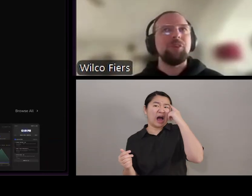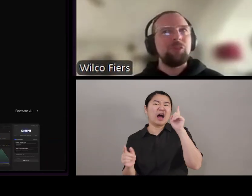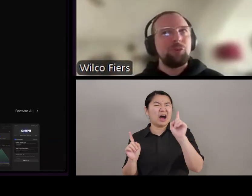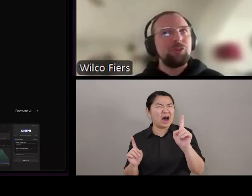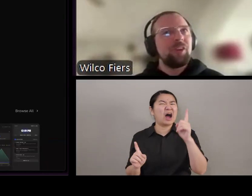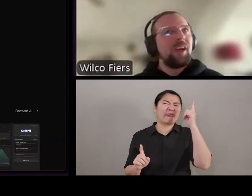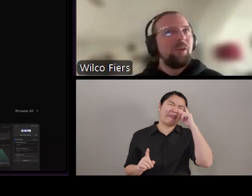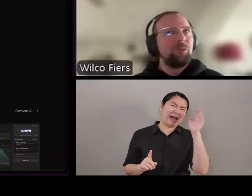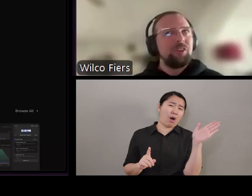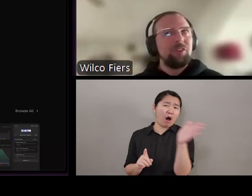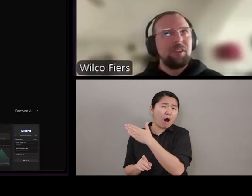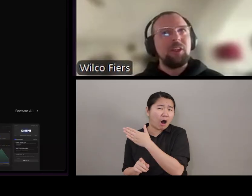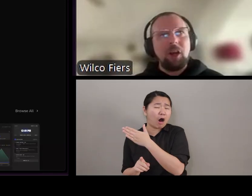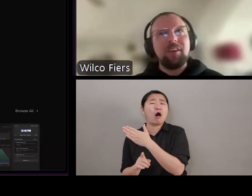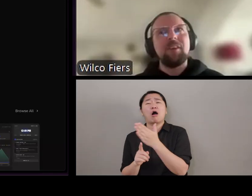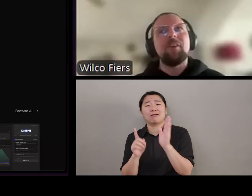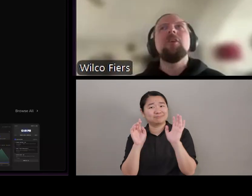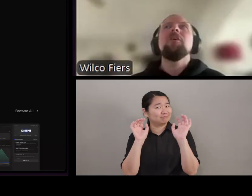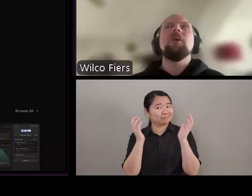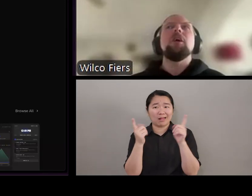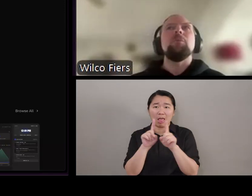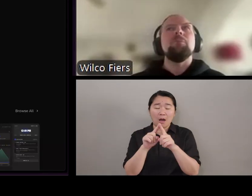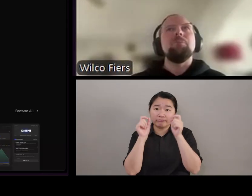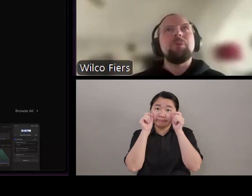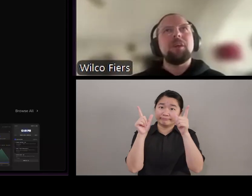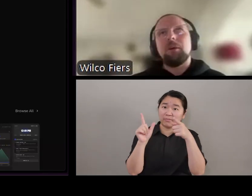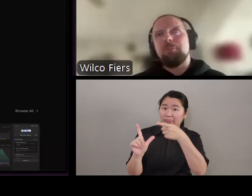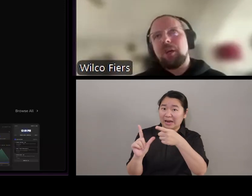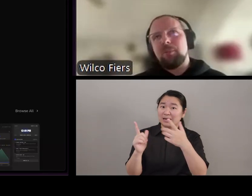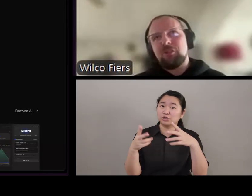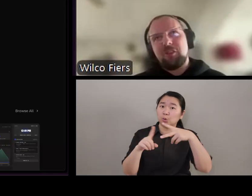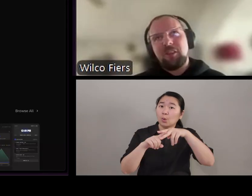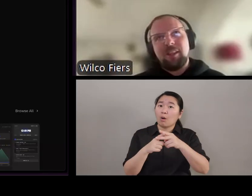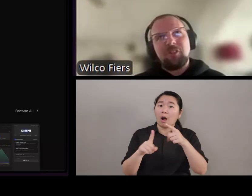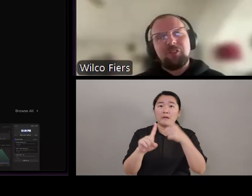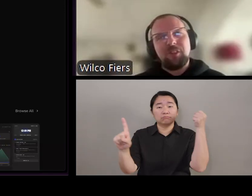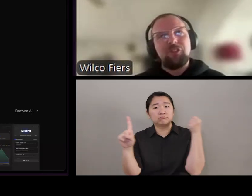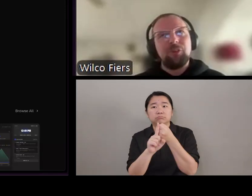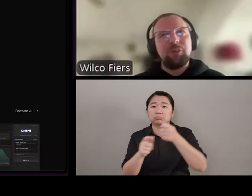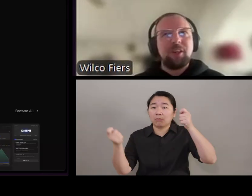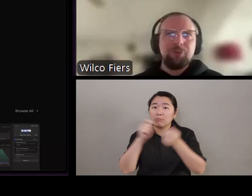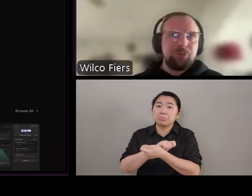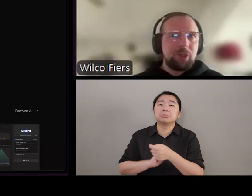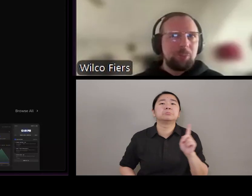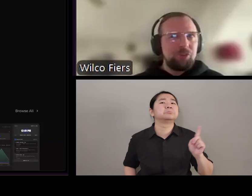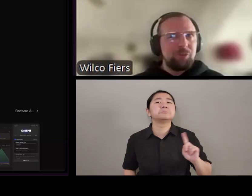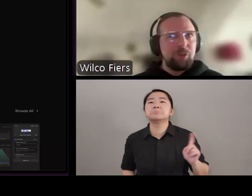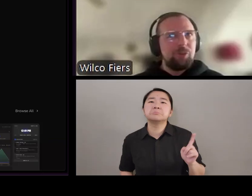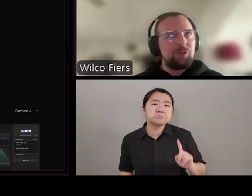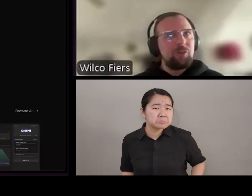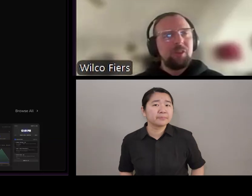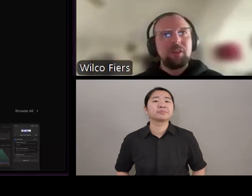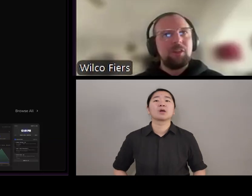powerful these tools have recently gotten. GitHub published a study last year that showed that 40%